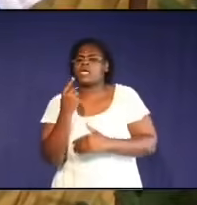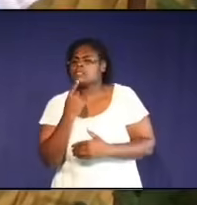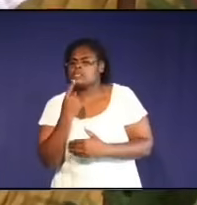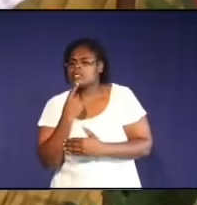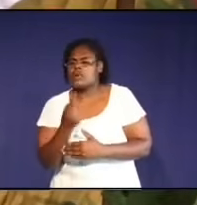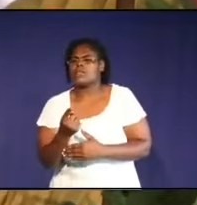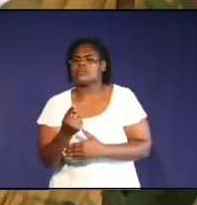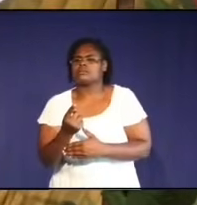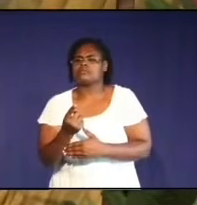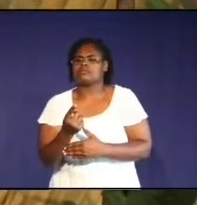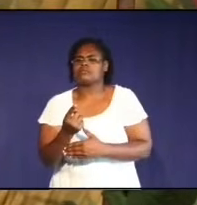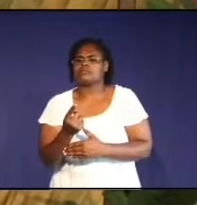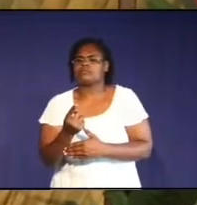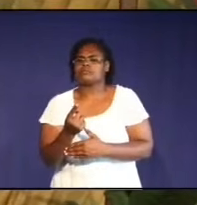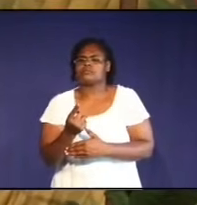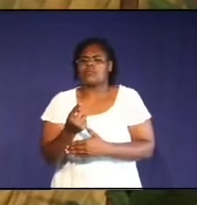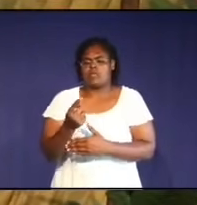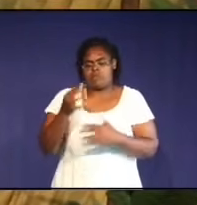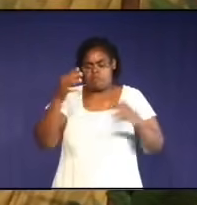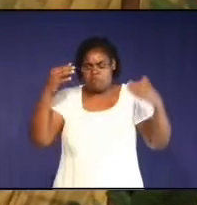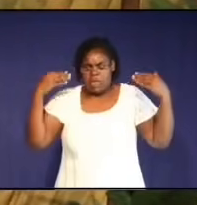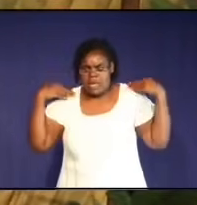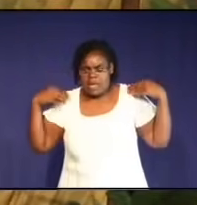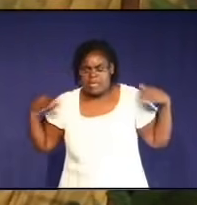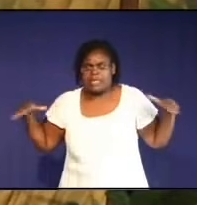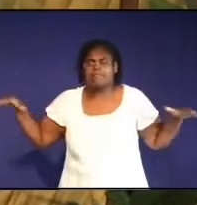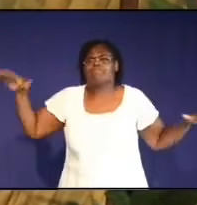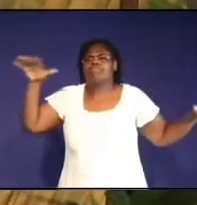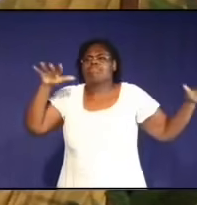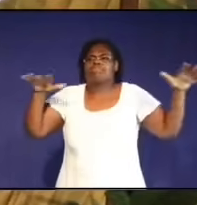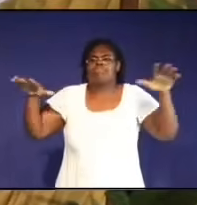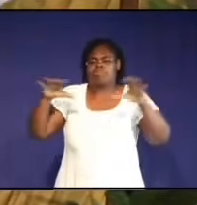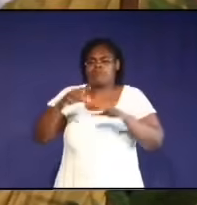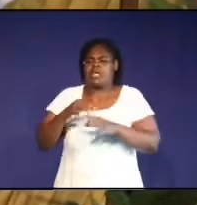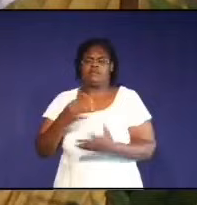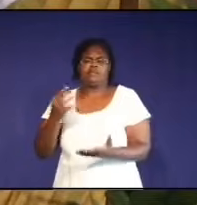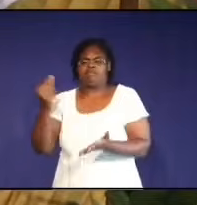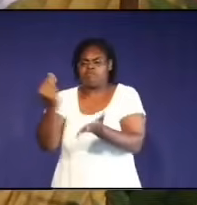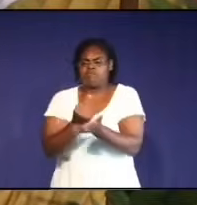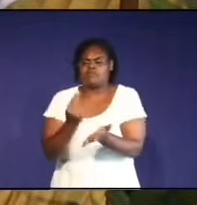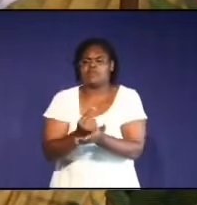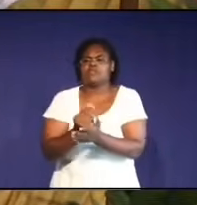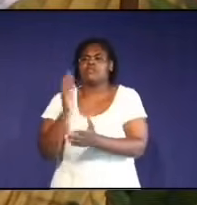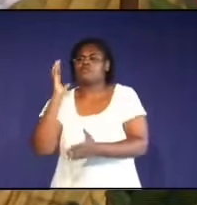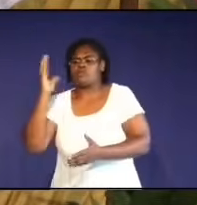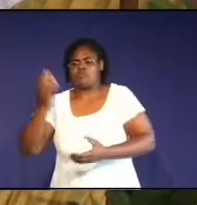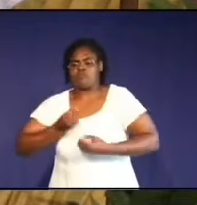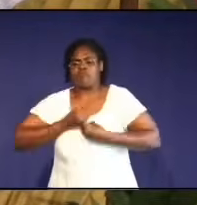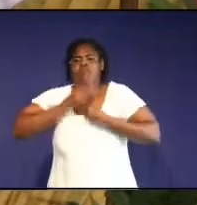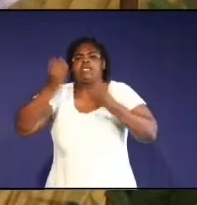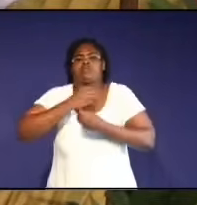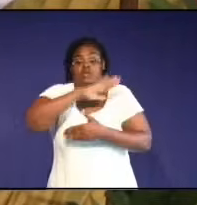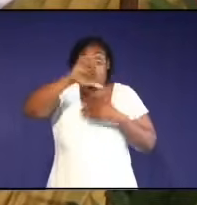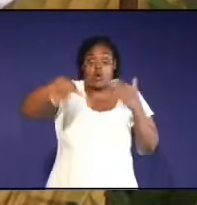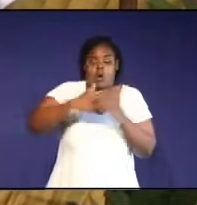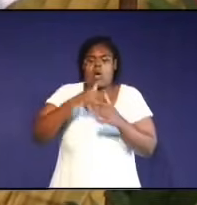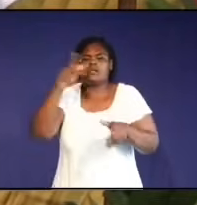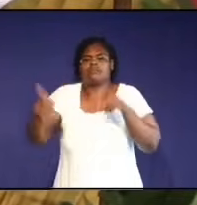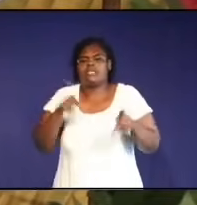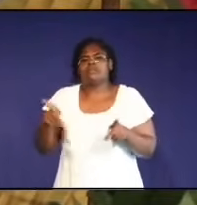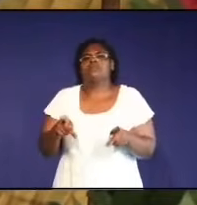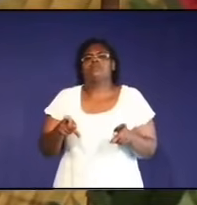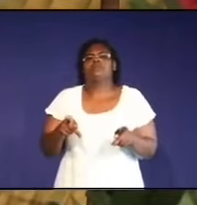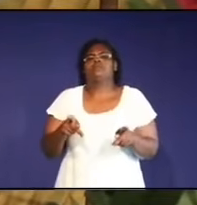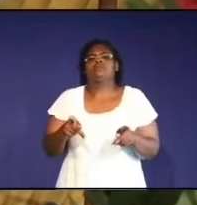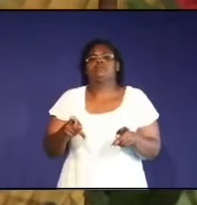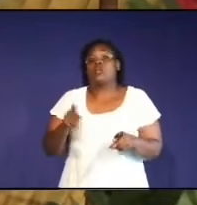the everlasting gospel to preach to every nation, kindred, tongue, and people. The sixth seal said the judgment